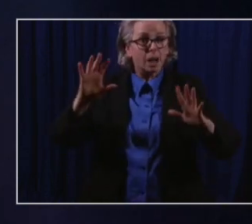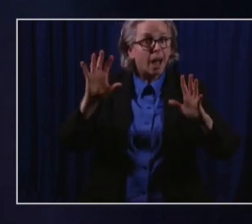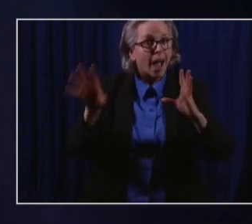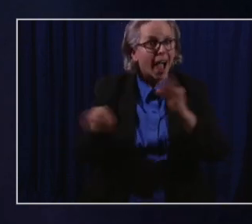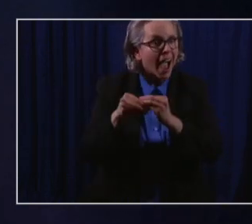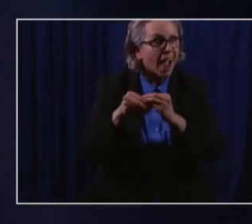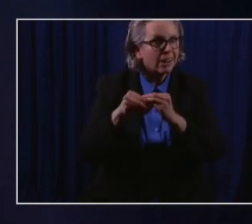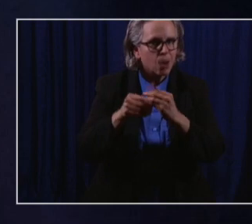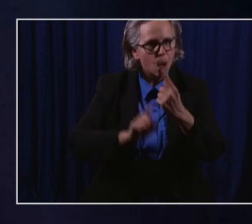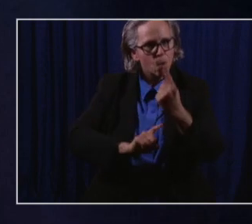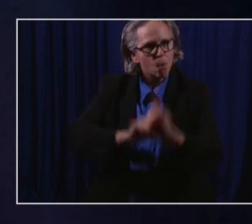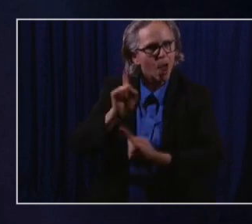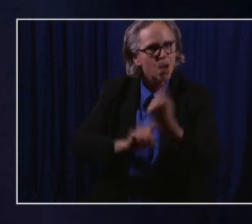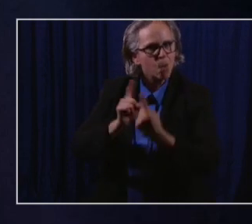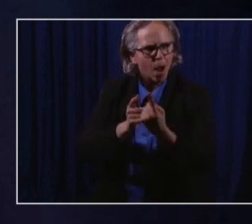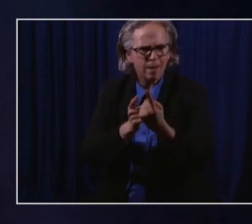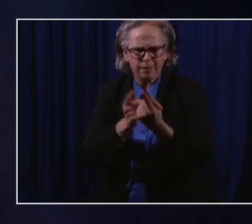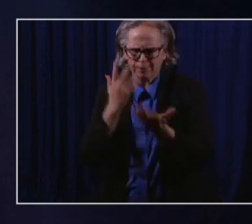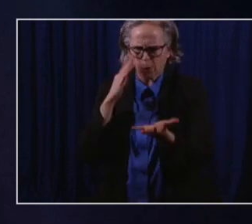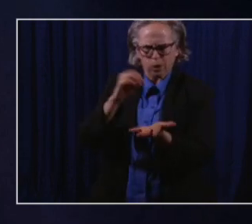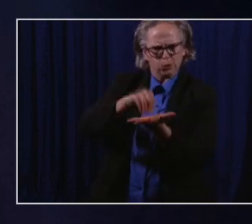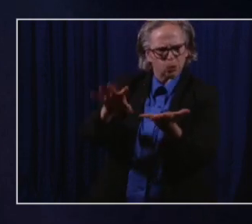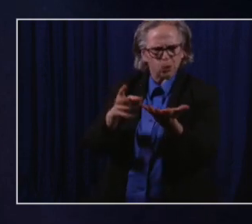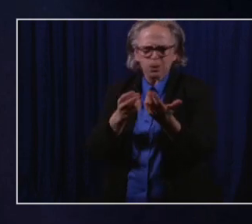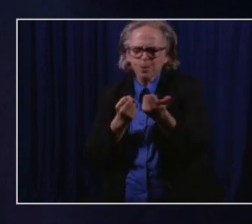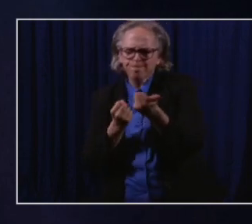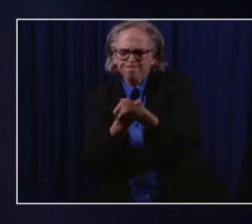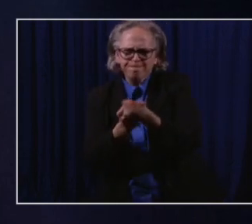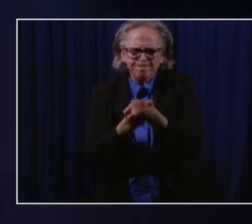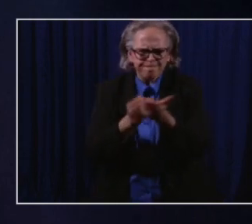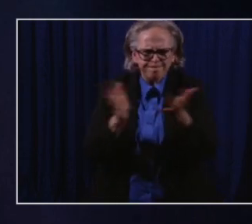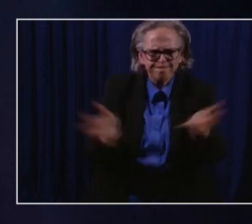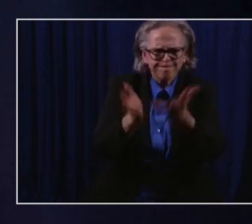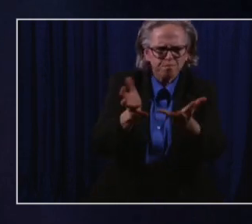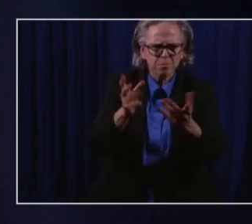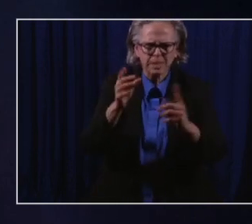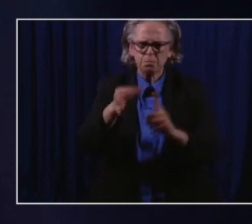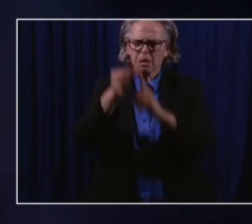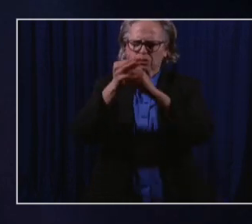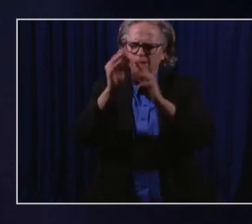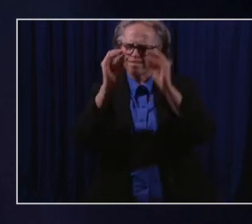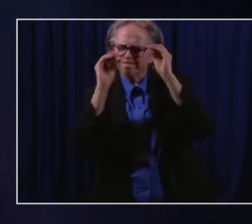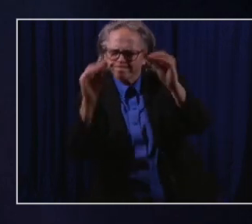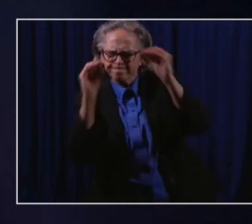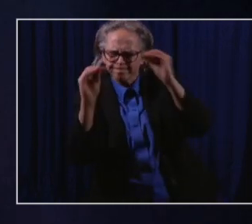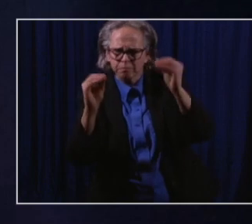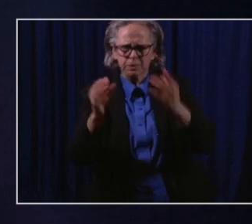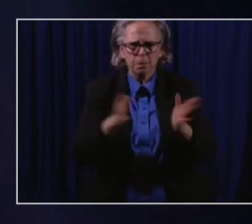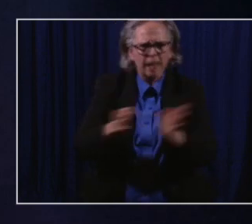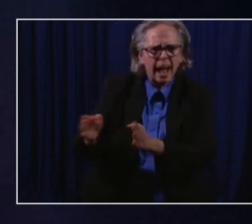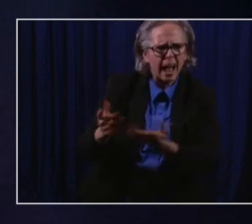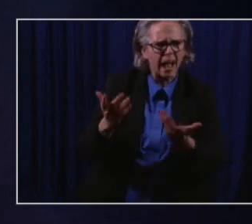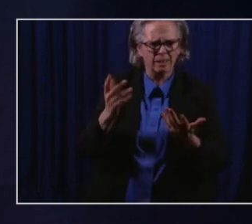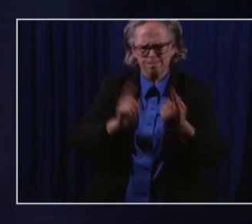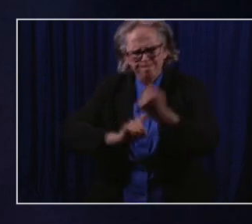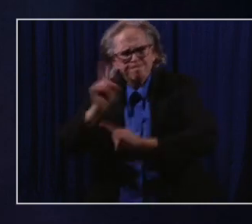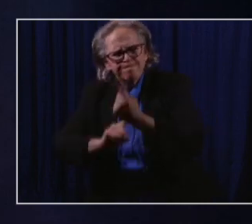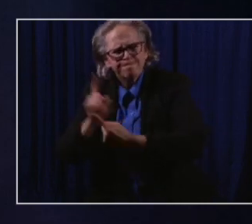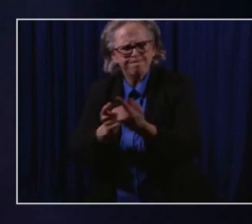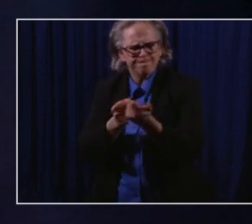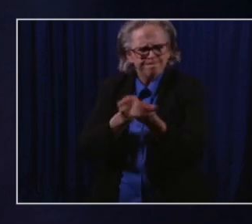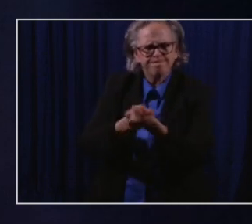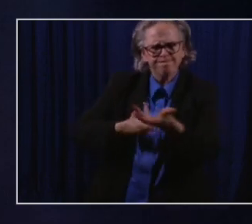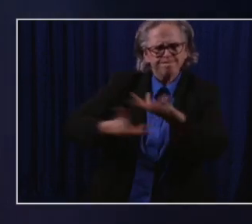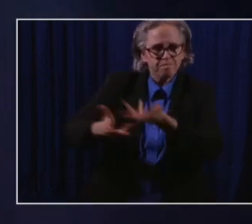them through their special education plans and provide that really valuable time. But it is quite different. We've had